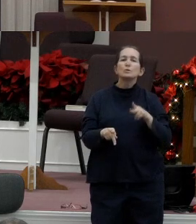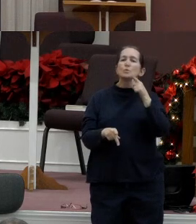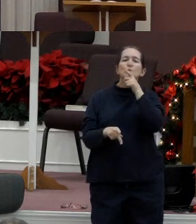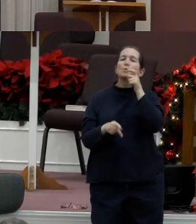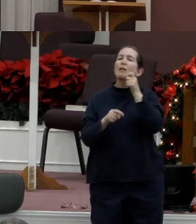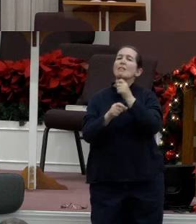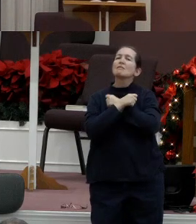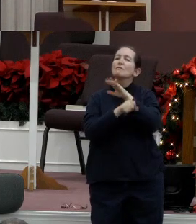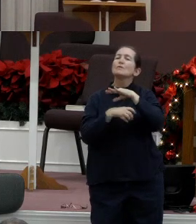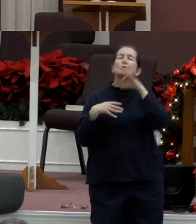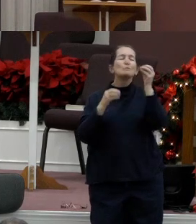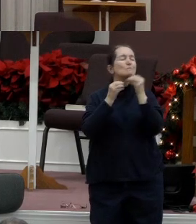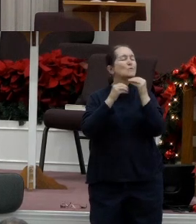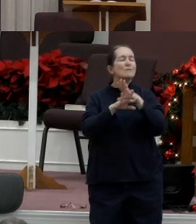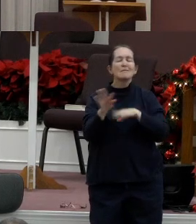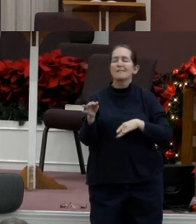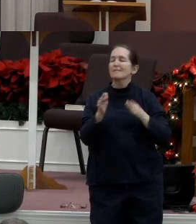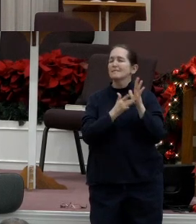than Jesus?